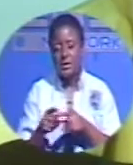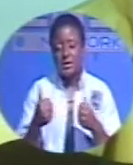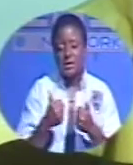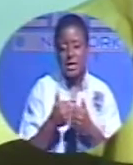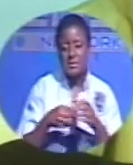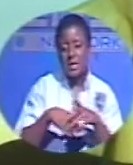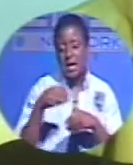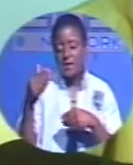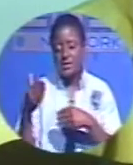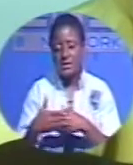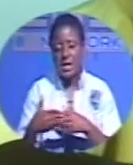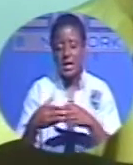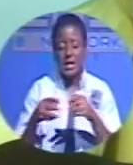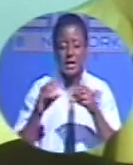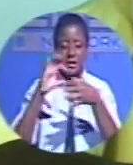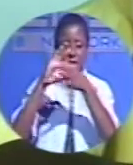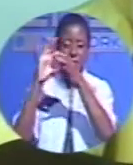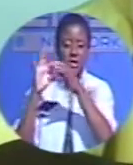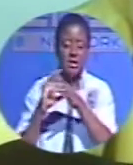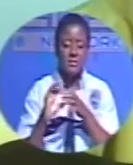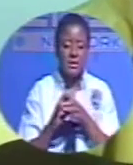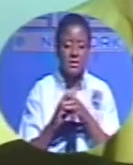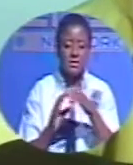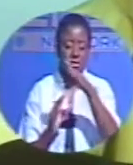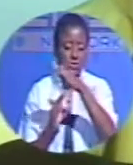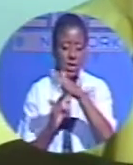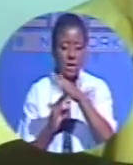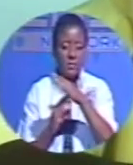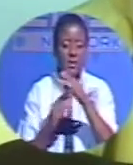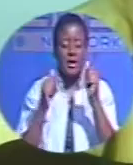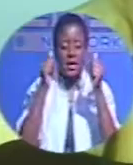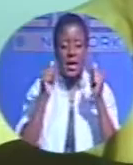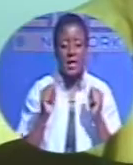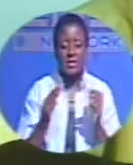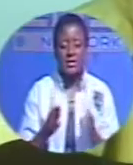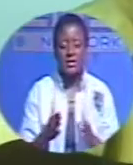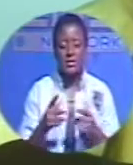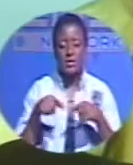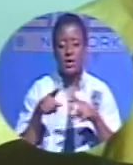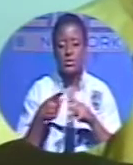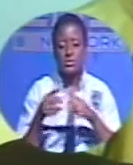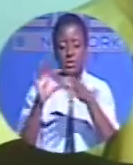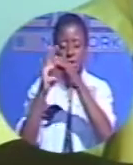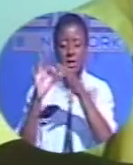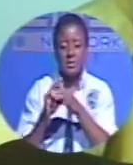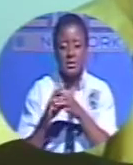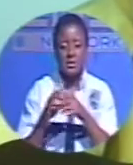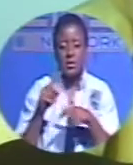make the Olympics and other games. But when you have a feeder system